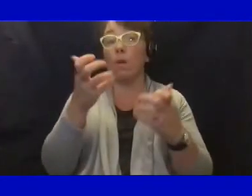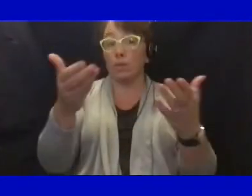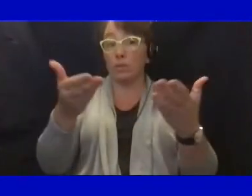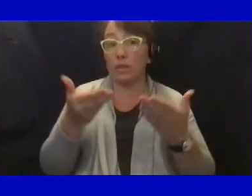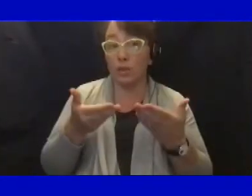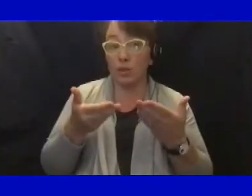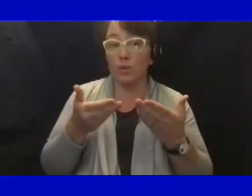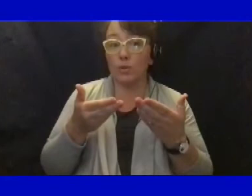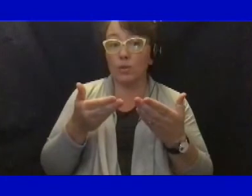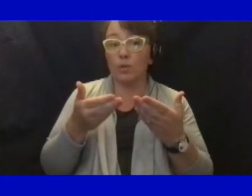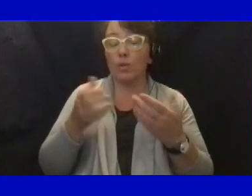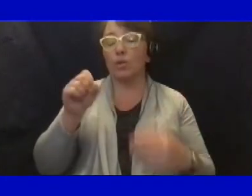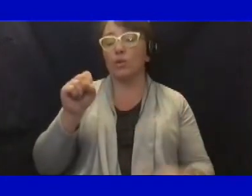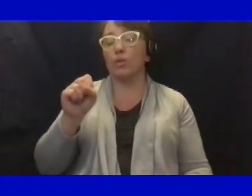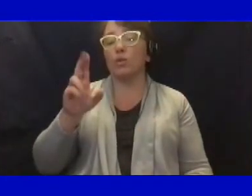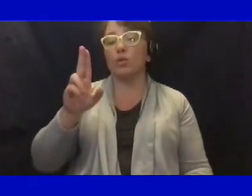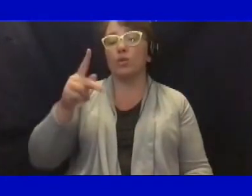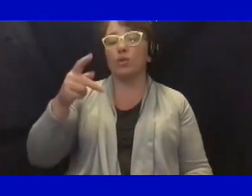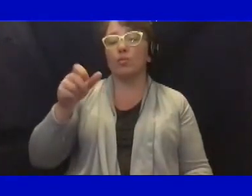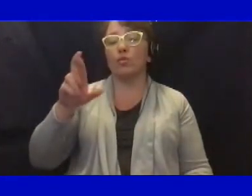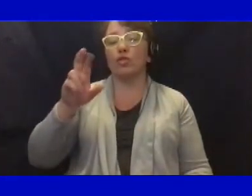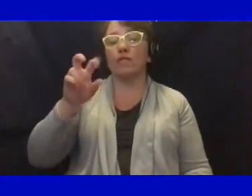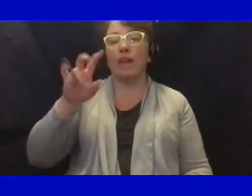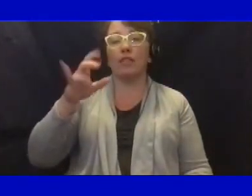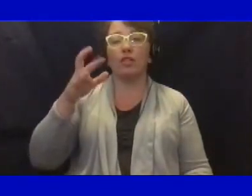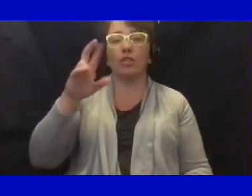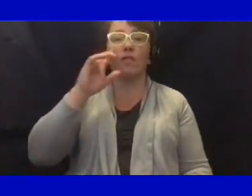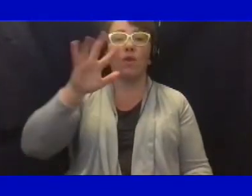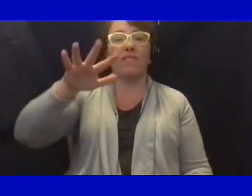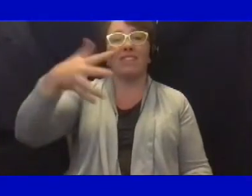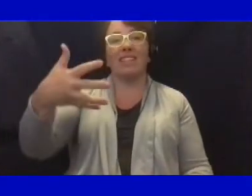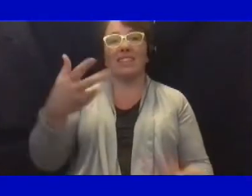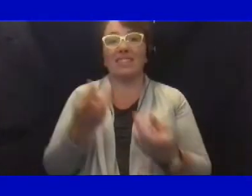for the 5th District, Jeff Hewitt.